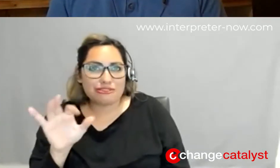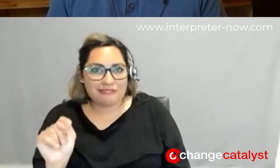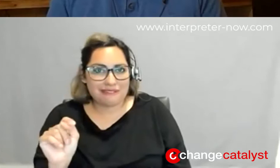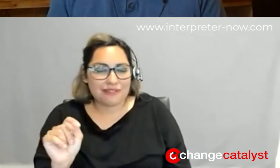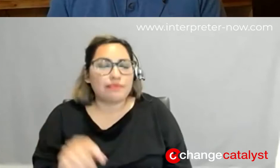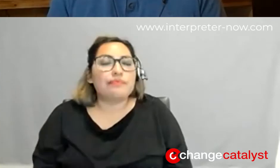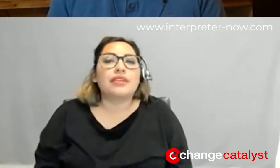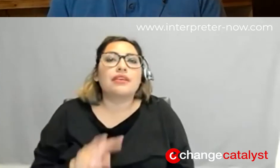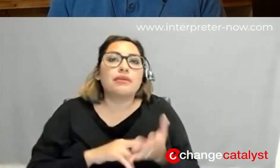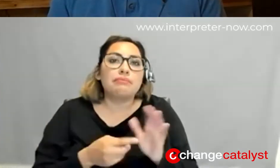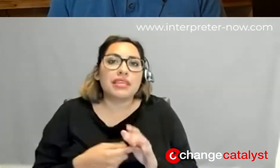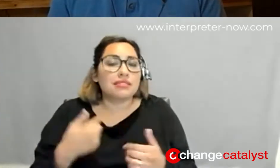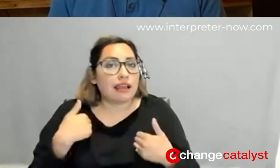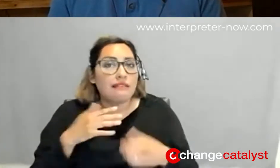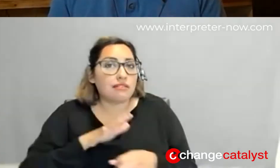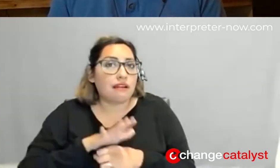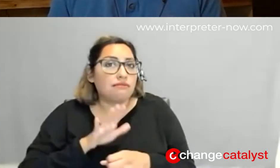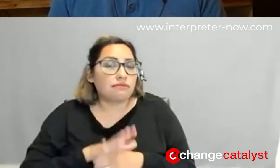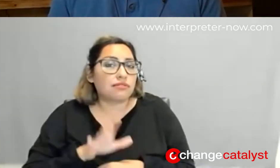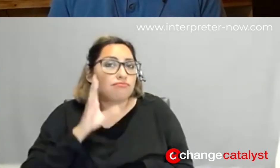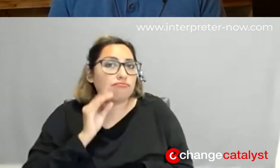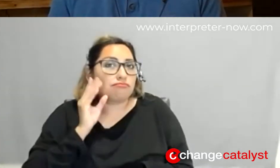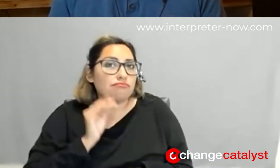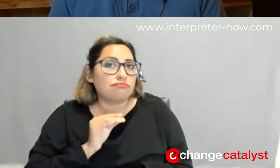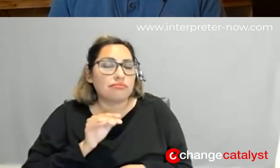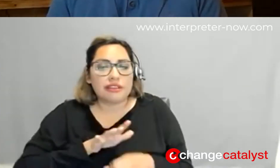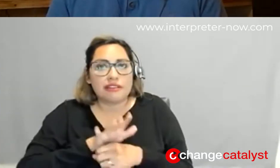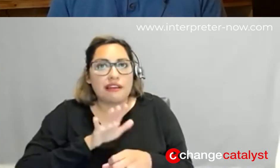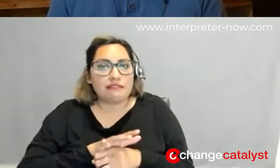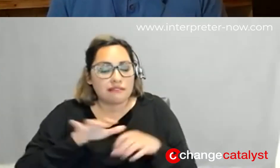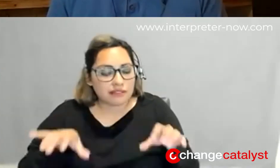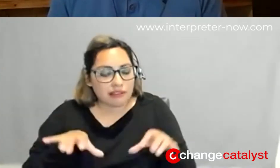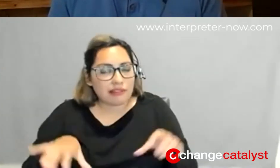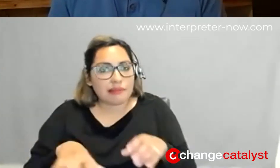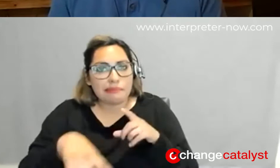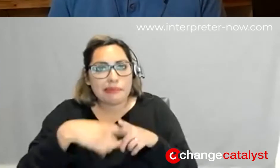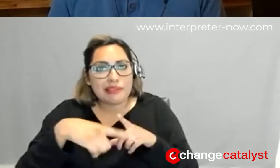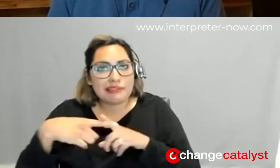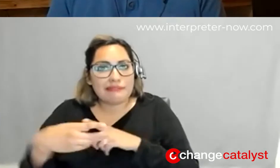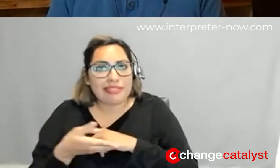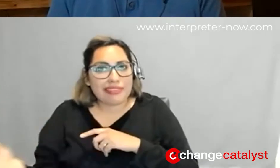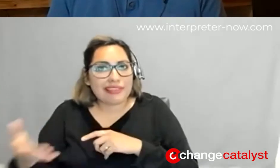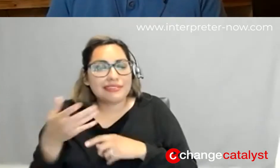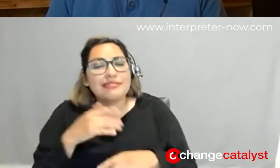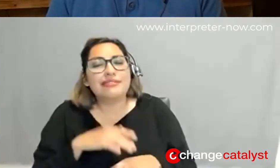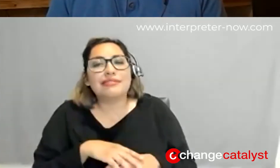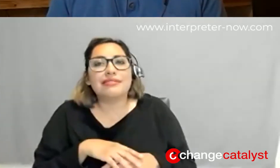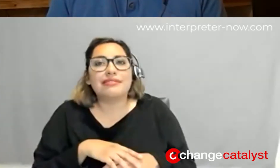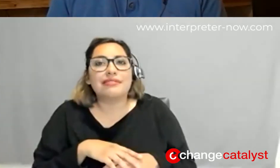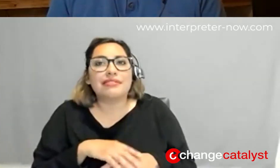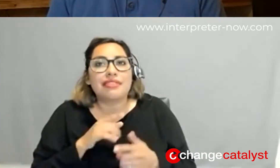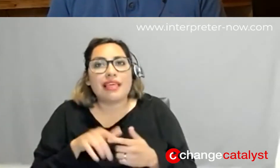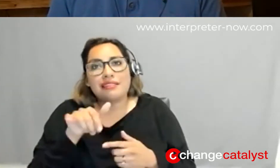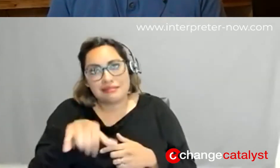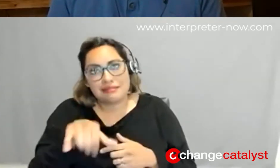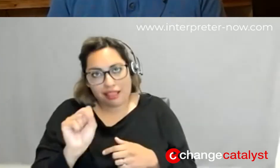I've been there long enough. I have enough credibility. I've done enough positive things, and I continue to do positive things that, yes, I